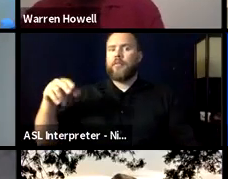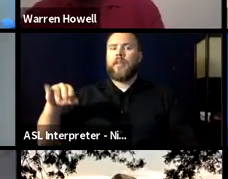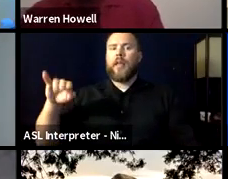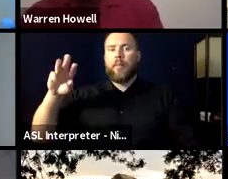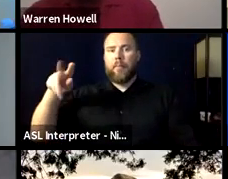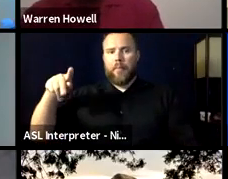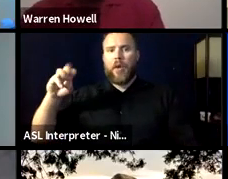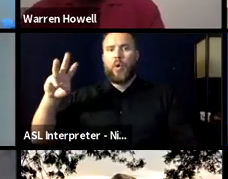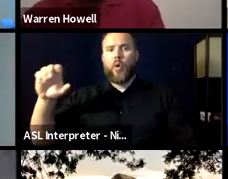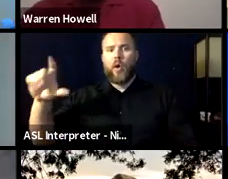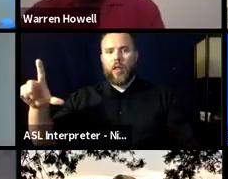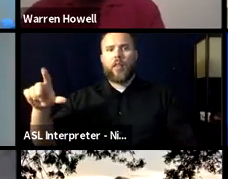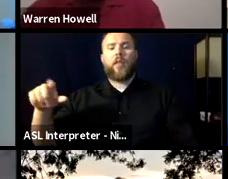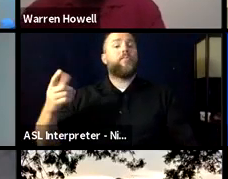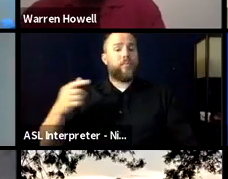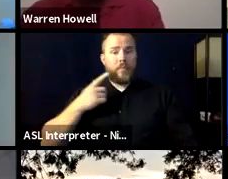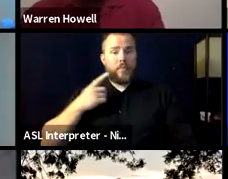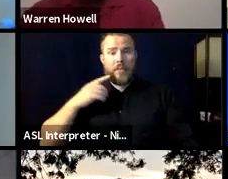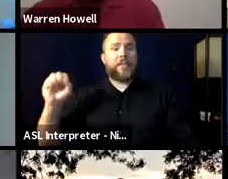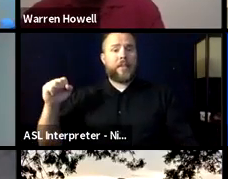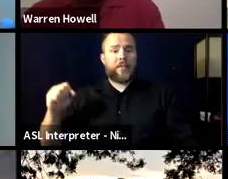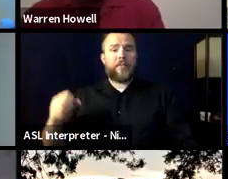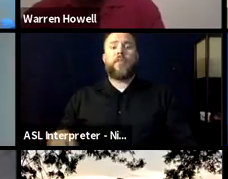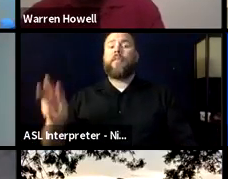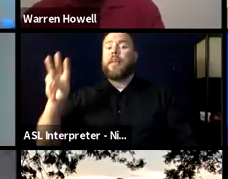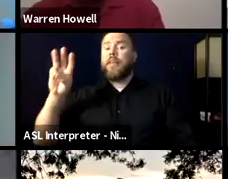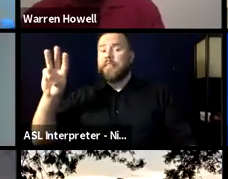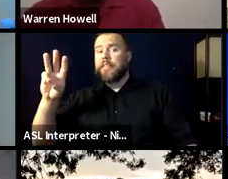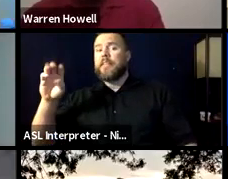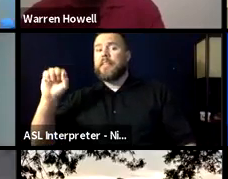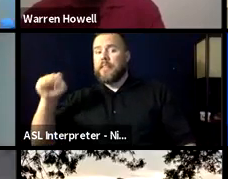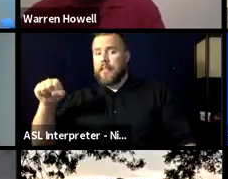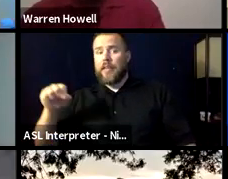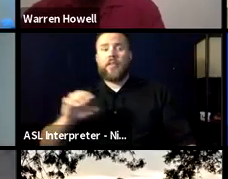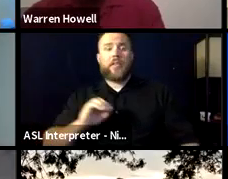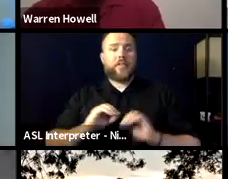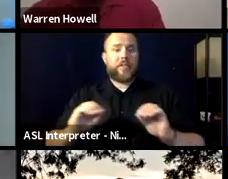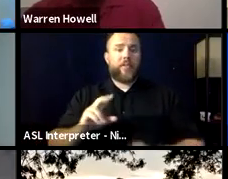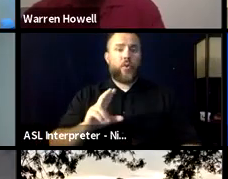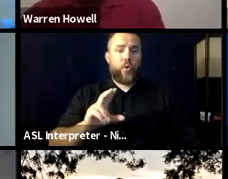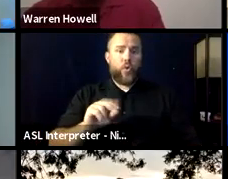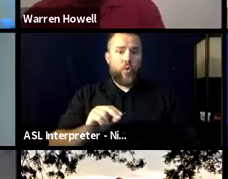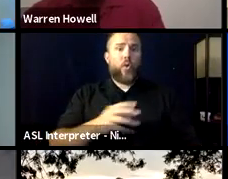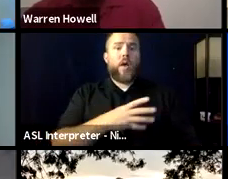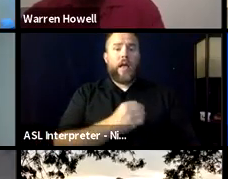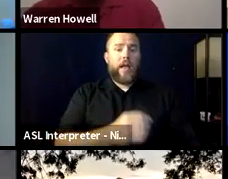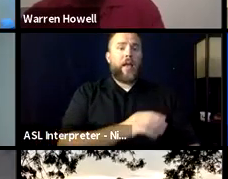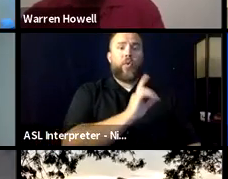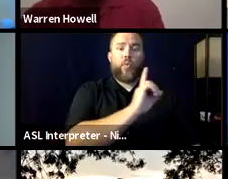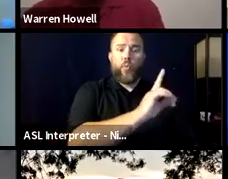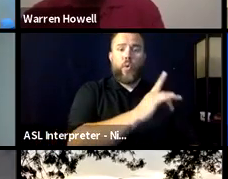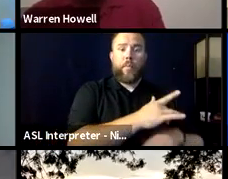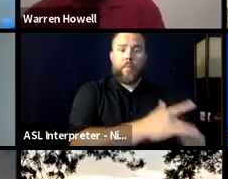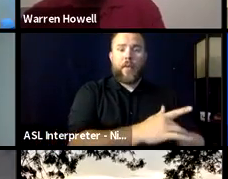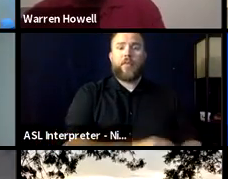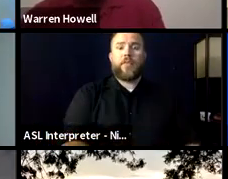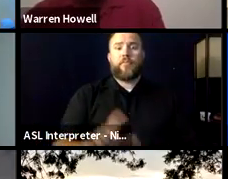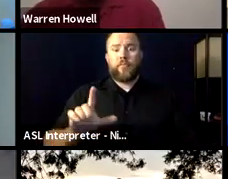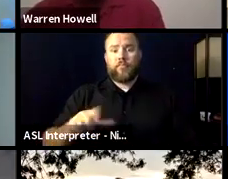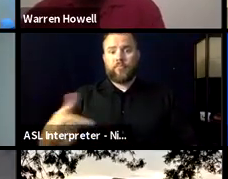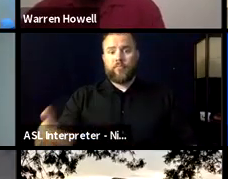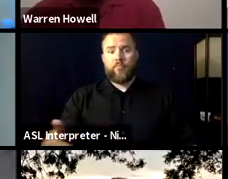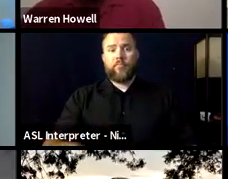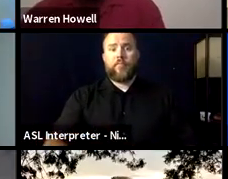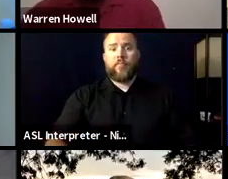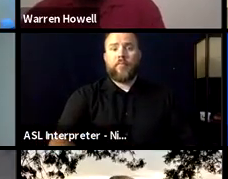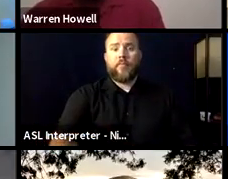6 yes, 0 no's, no abstentions, and 1 vacancy. Next item, approval of regular session minutes from